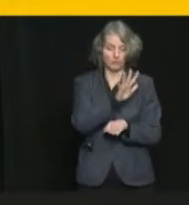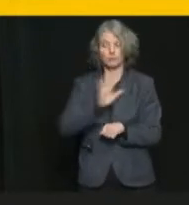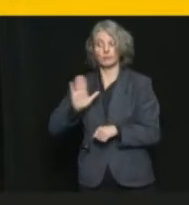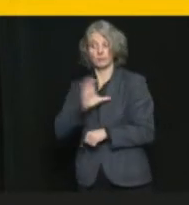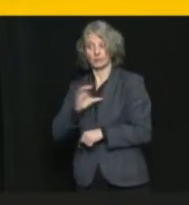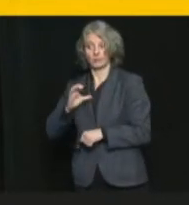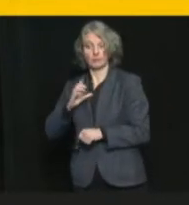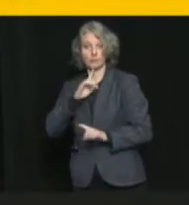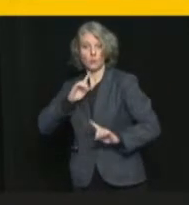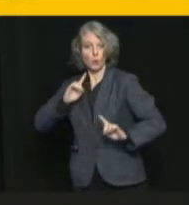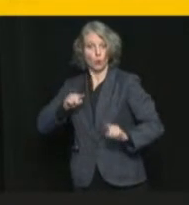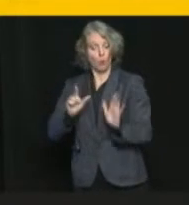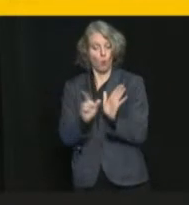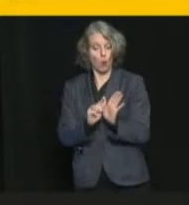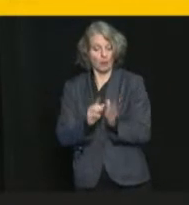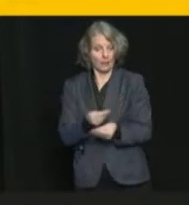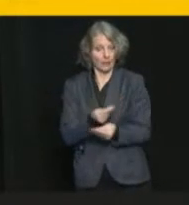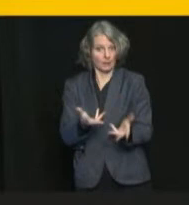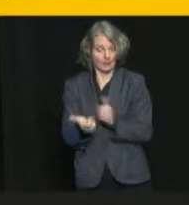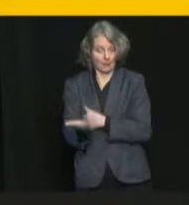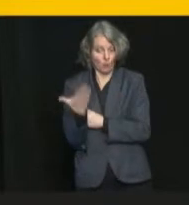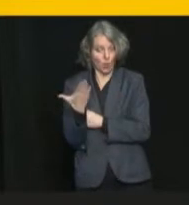makes recommendations